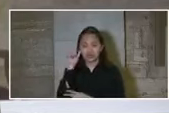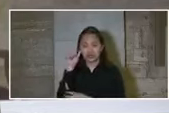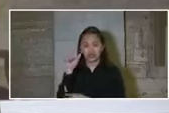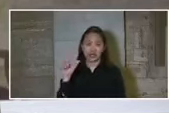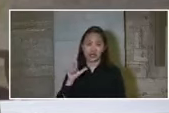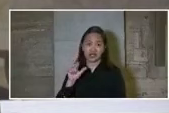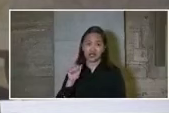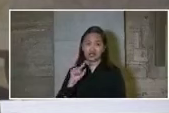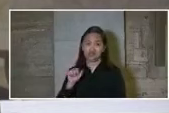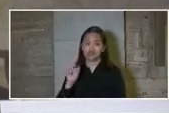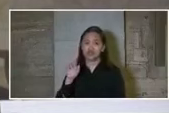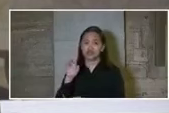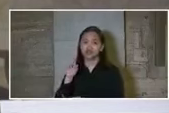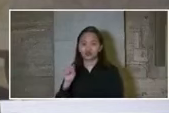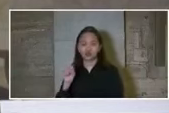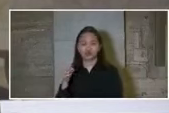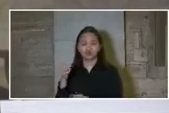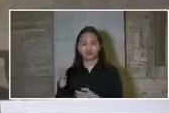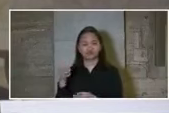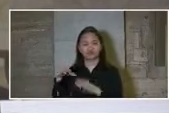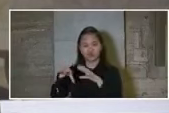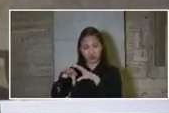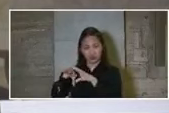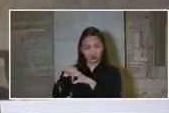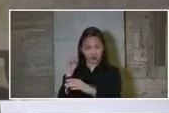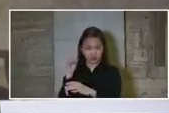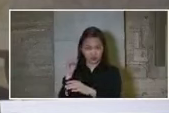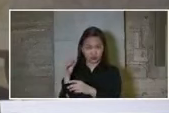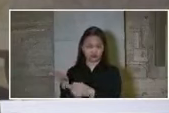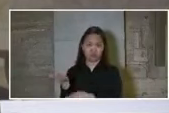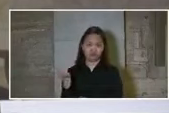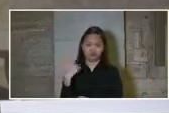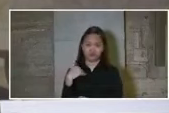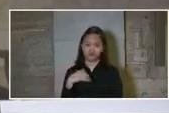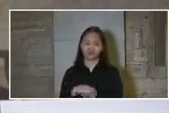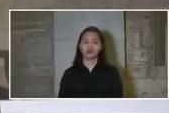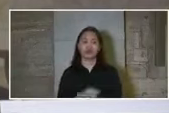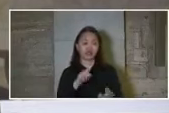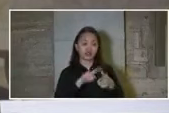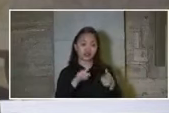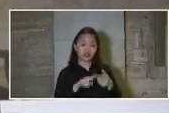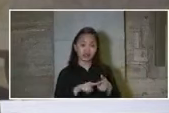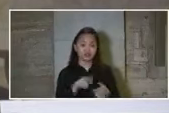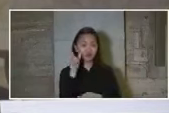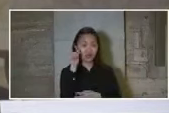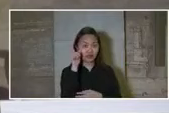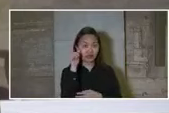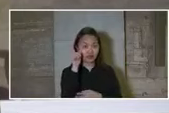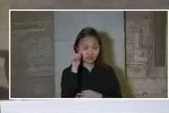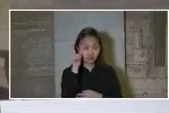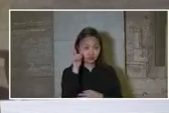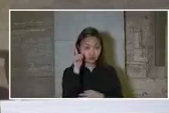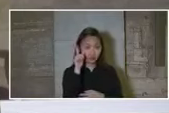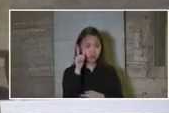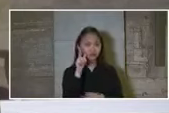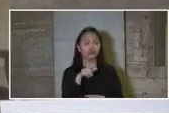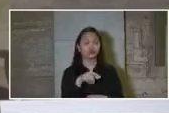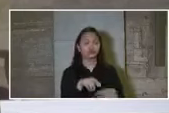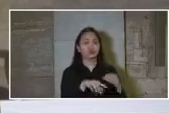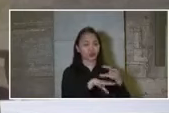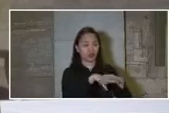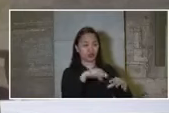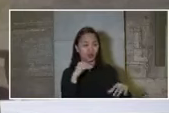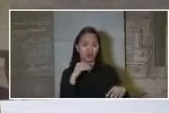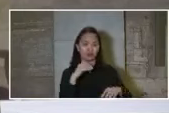out." The dead man came out, tied hand and foot with burial bands, and